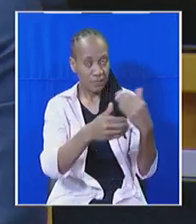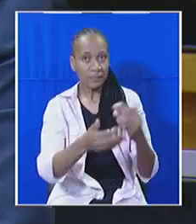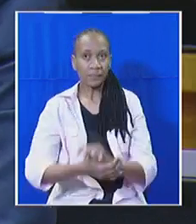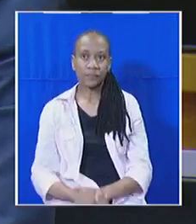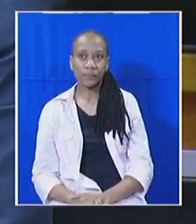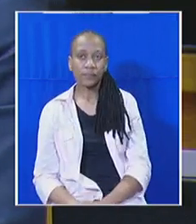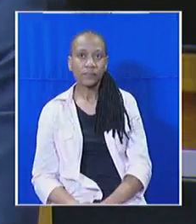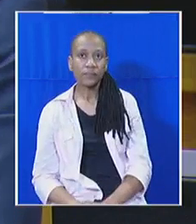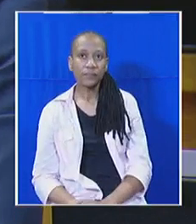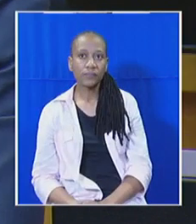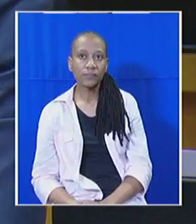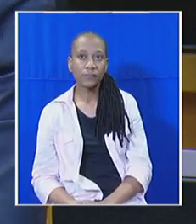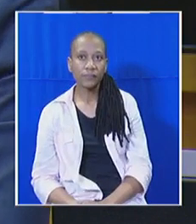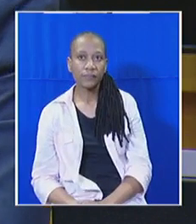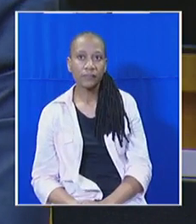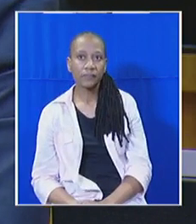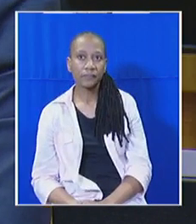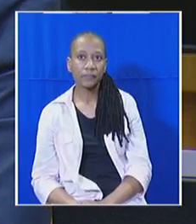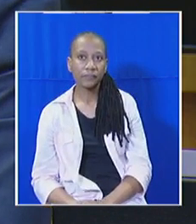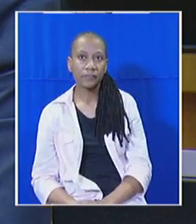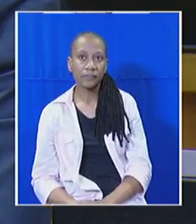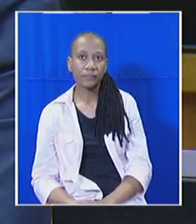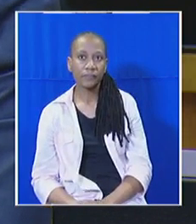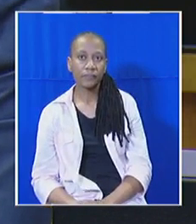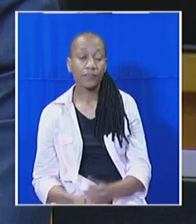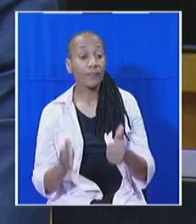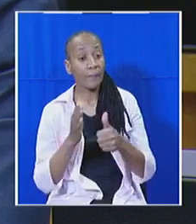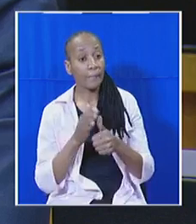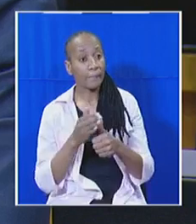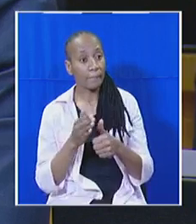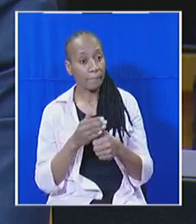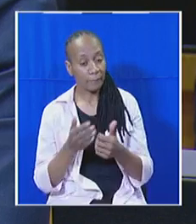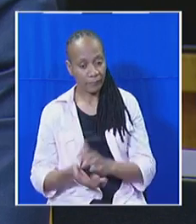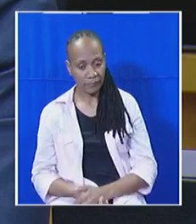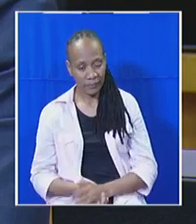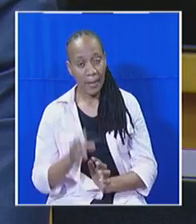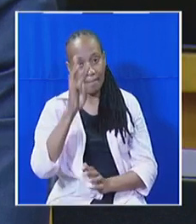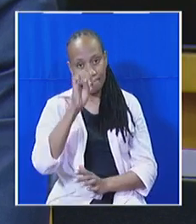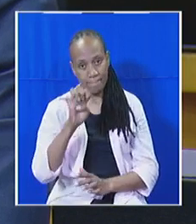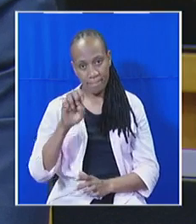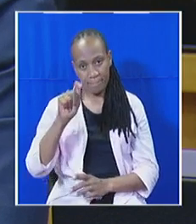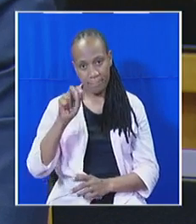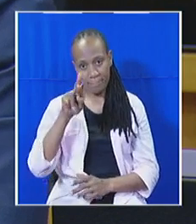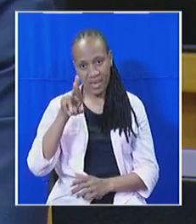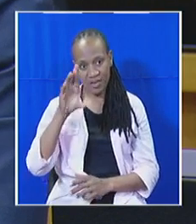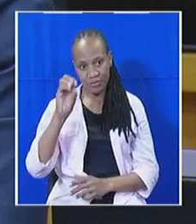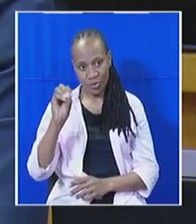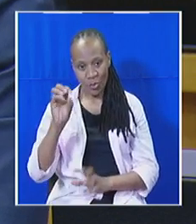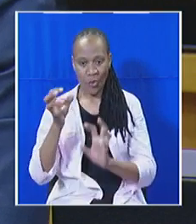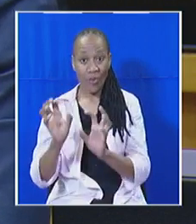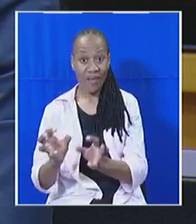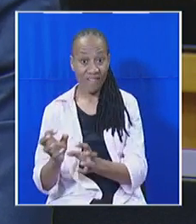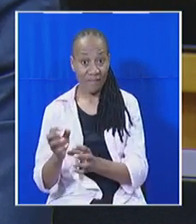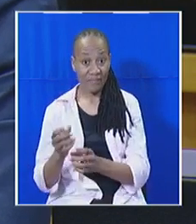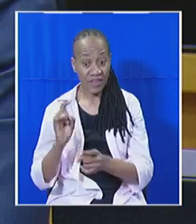no. First and foremost, when it comes to Metro FM, in terms of yesterday's platform,